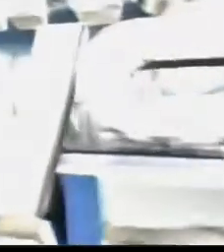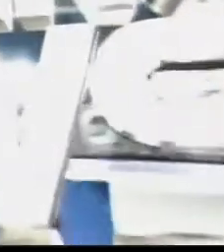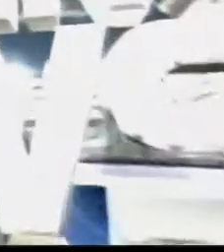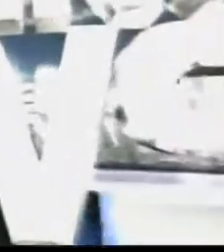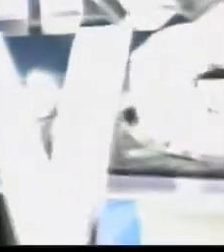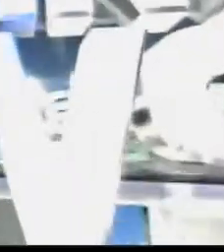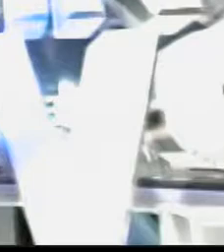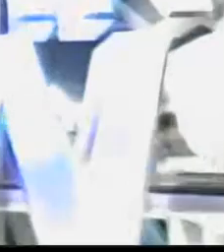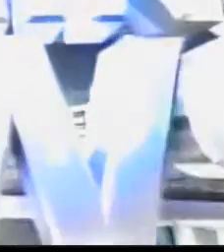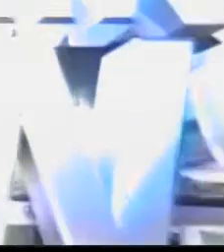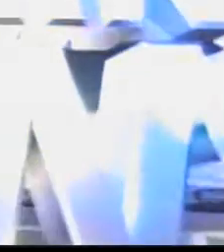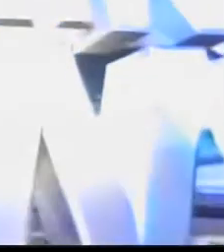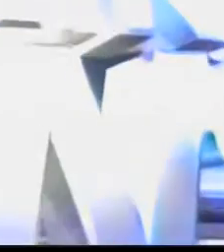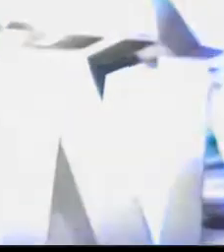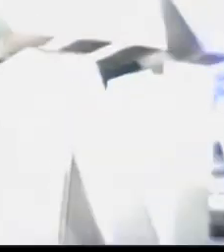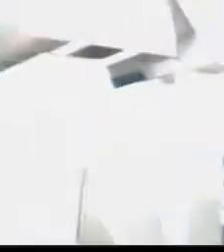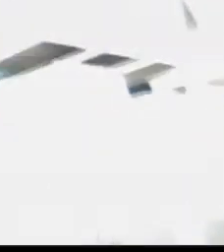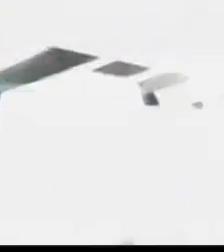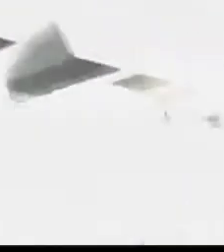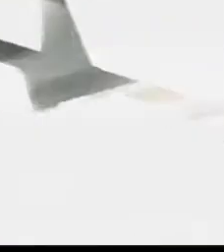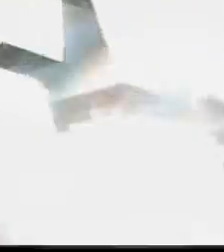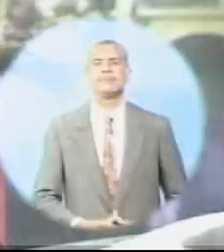News.